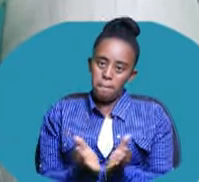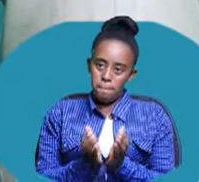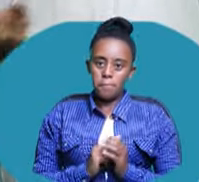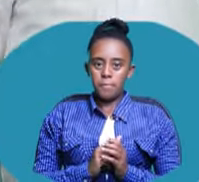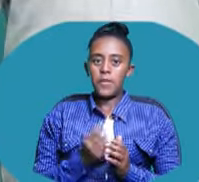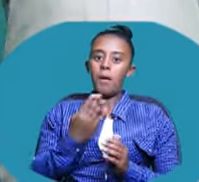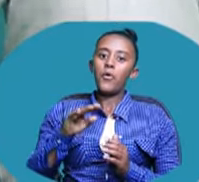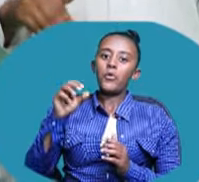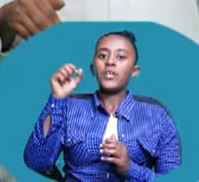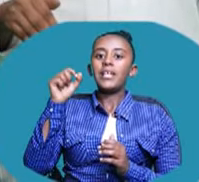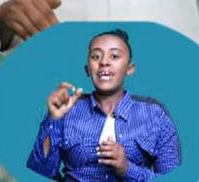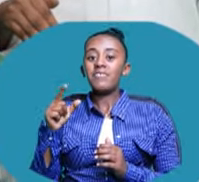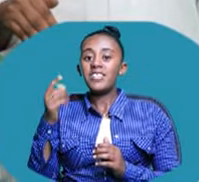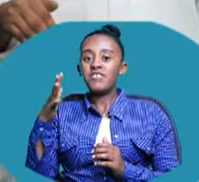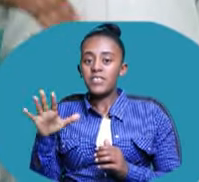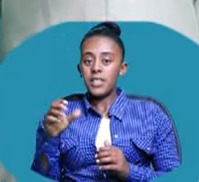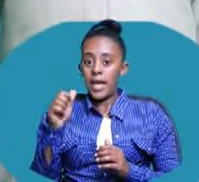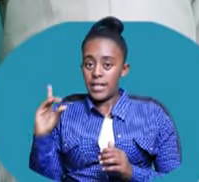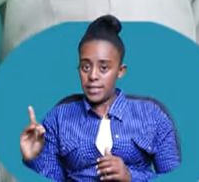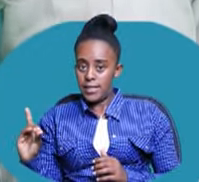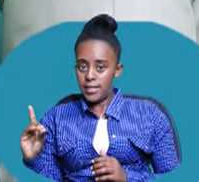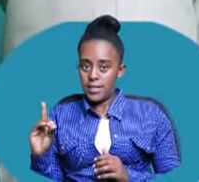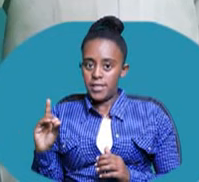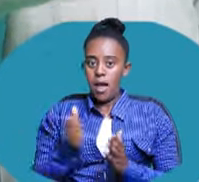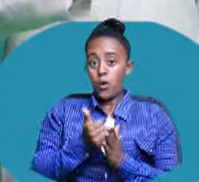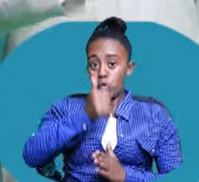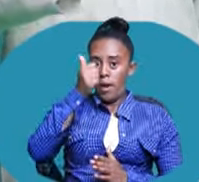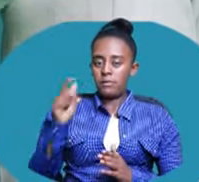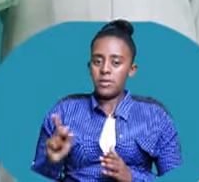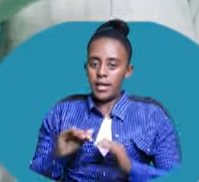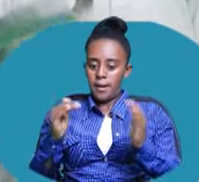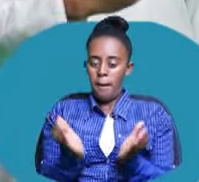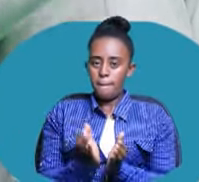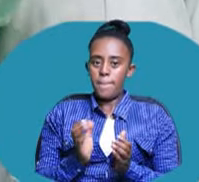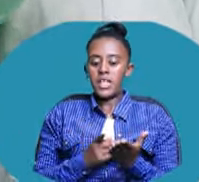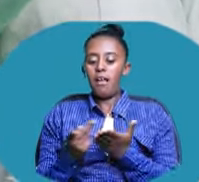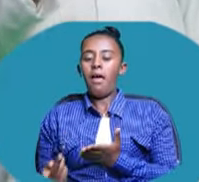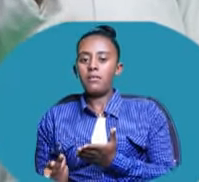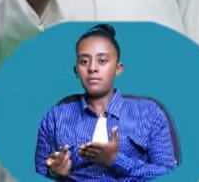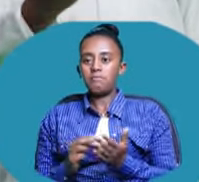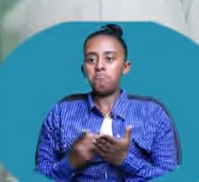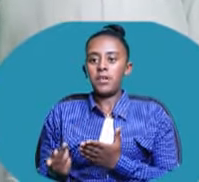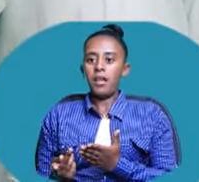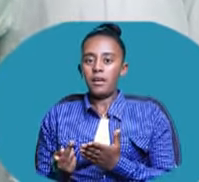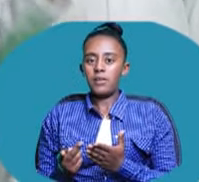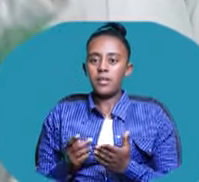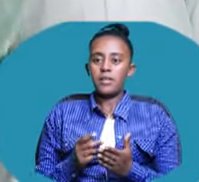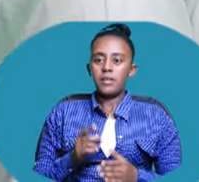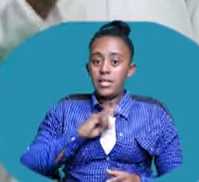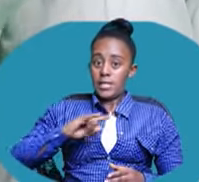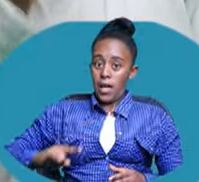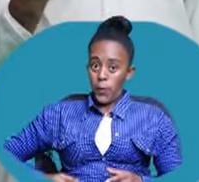About 1150 AD, the Aksumite kingdom was declined. After the decline of Aksumite kingdom,